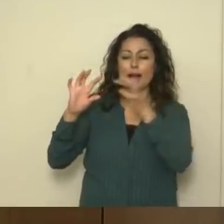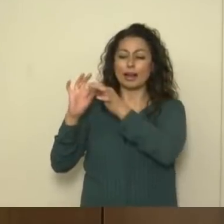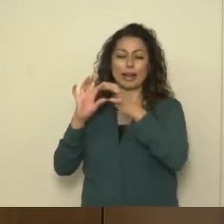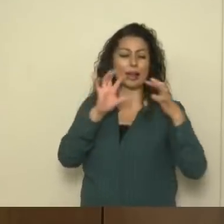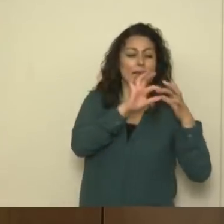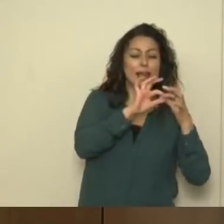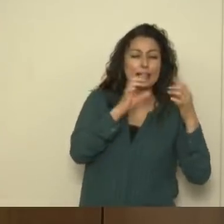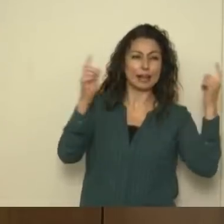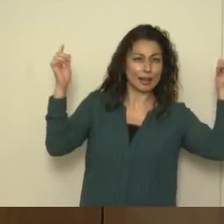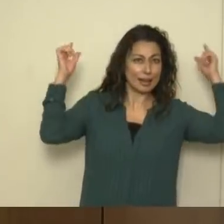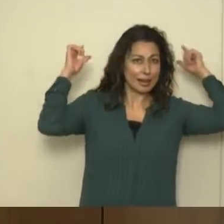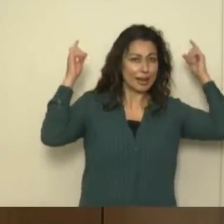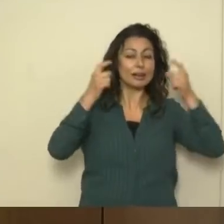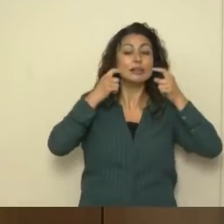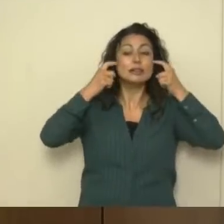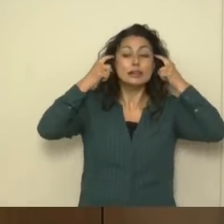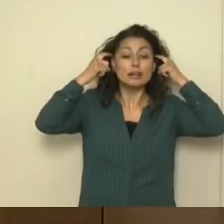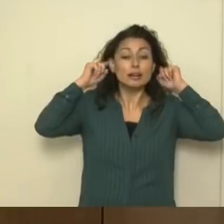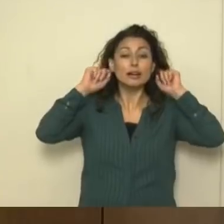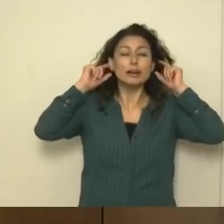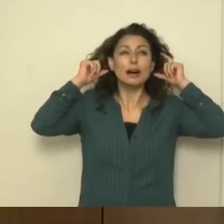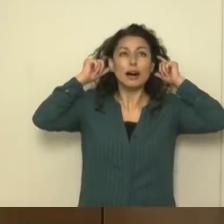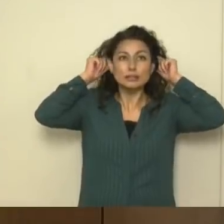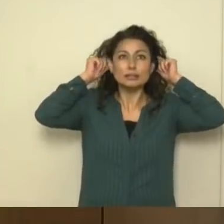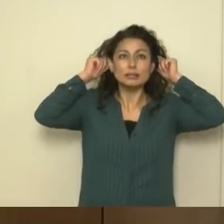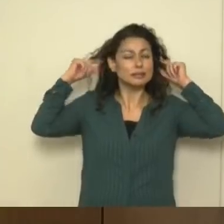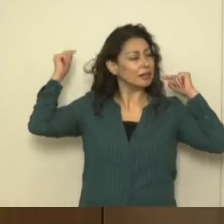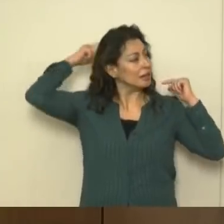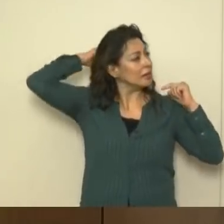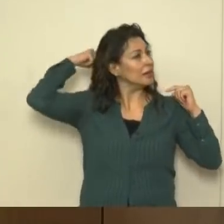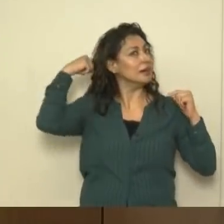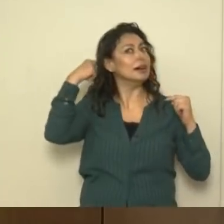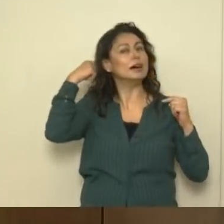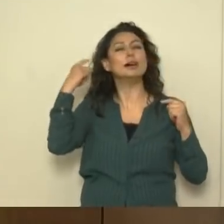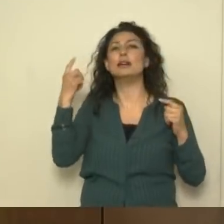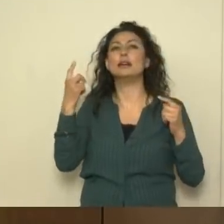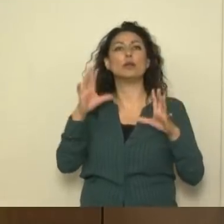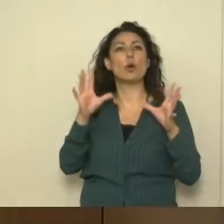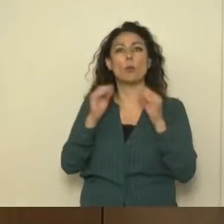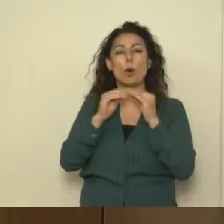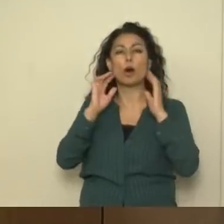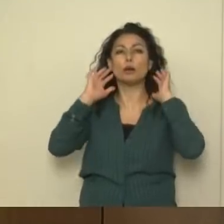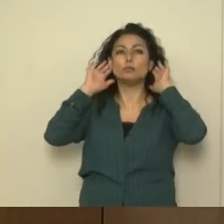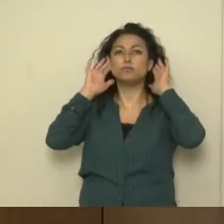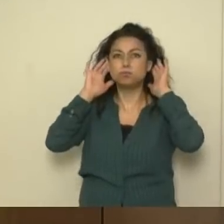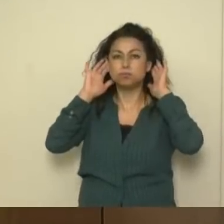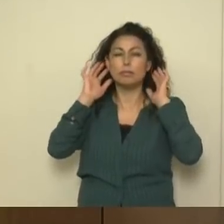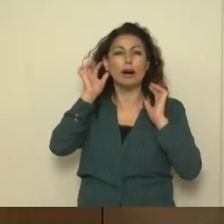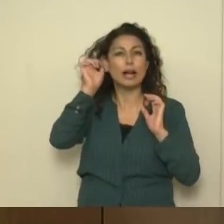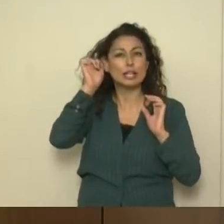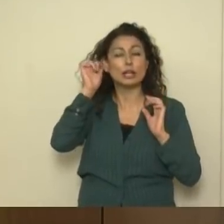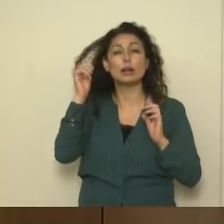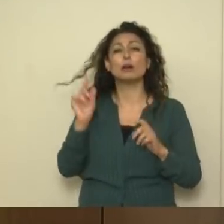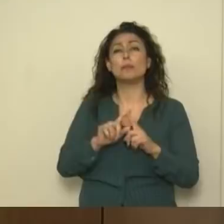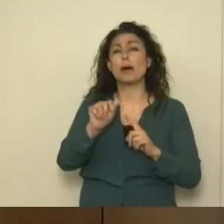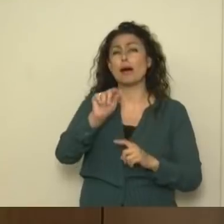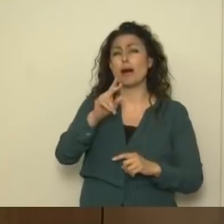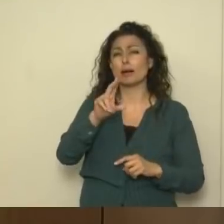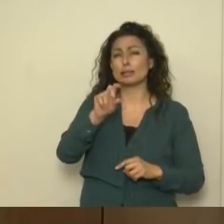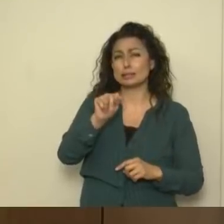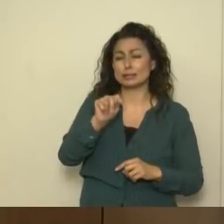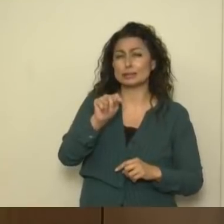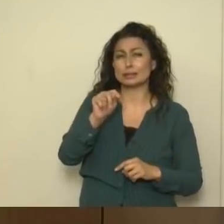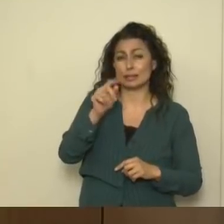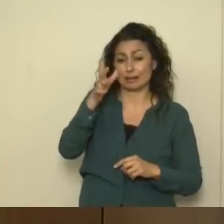back of your mask, and it takes the pressure off your ears. And so August Hanel, a 23-year-old, raised